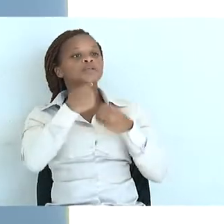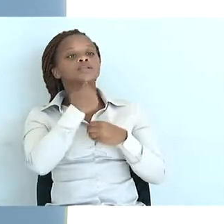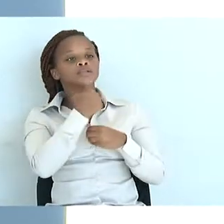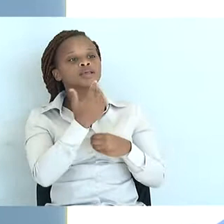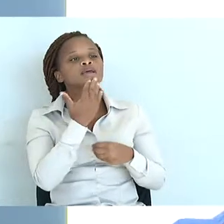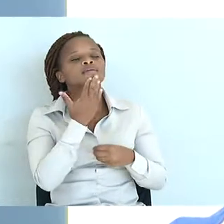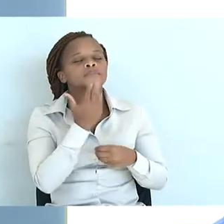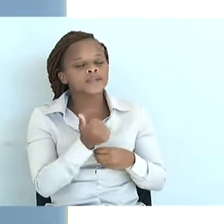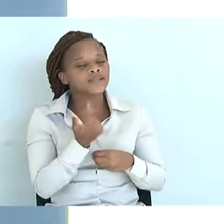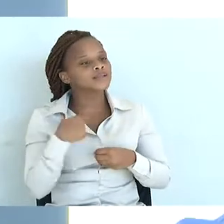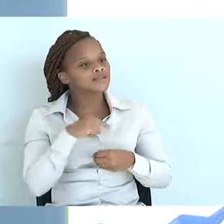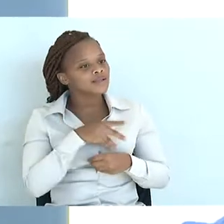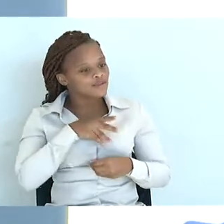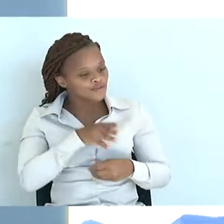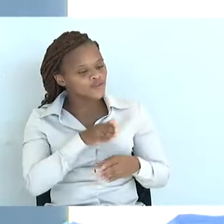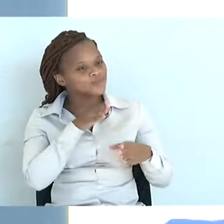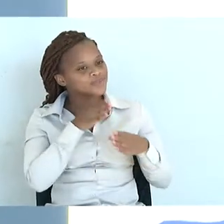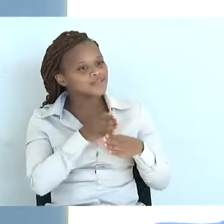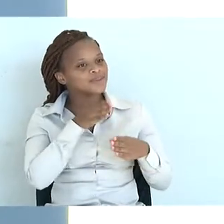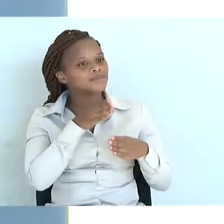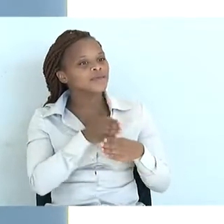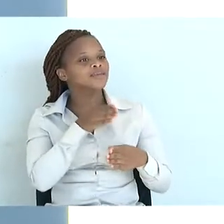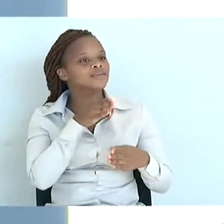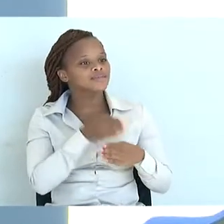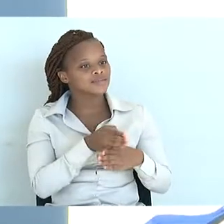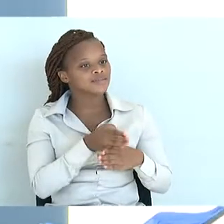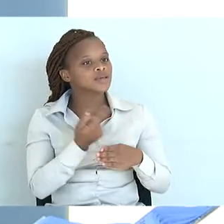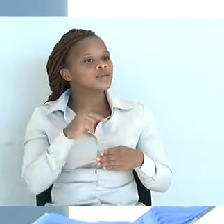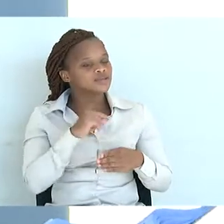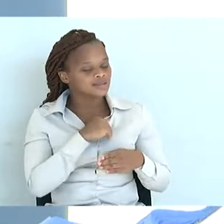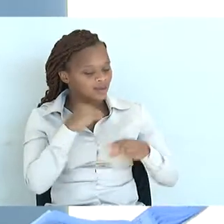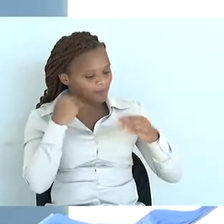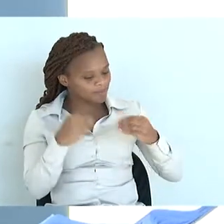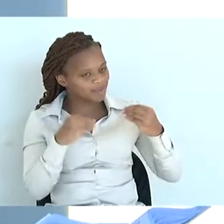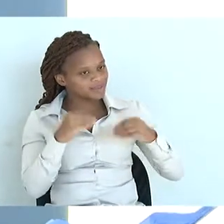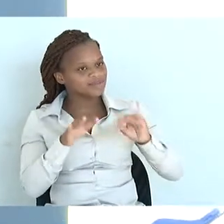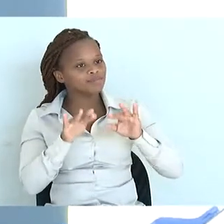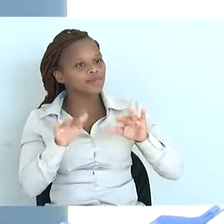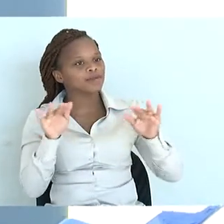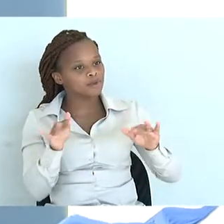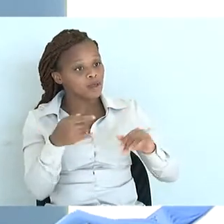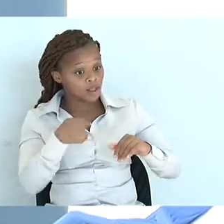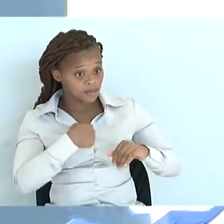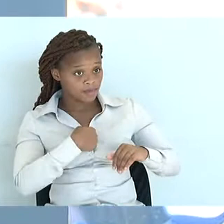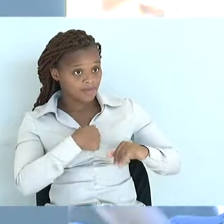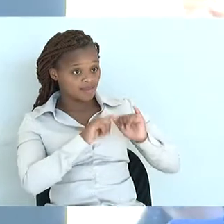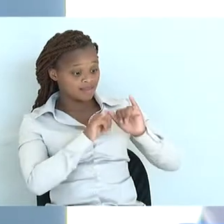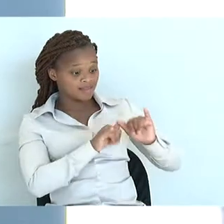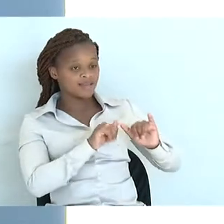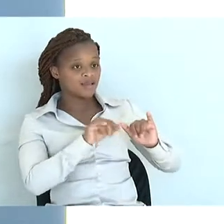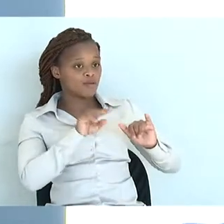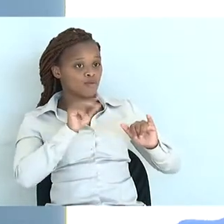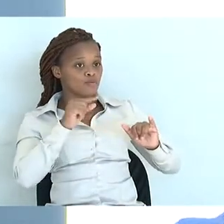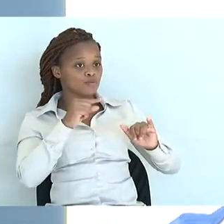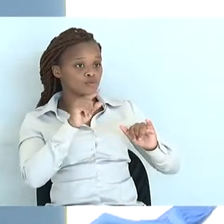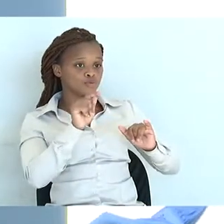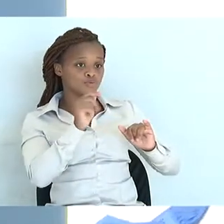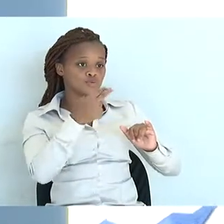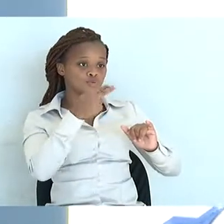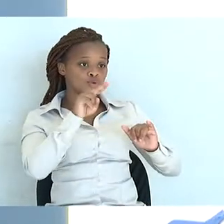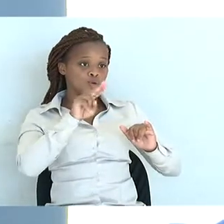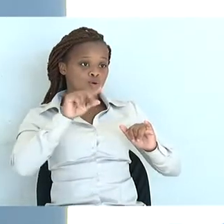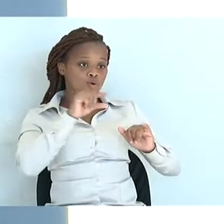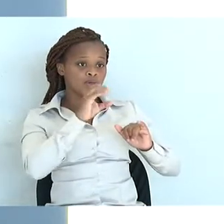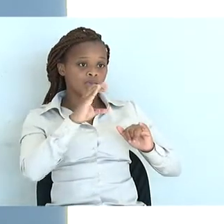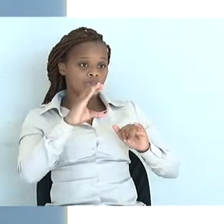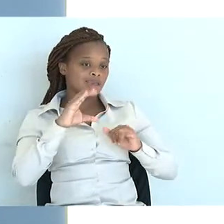sisebenze siwomama ama cooperative. Mina ngimilo thukela district hayi abaphathi bami bayazi o